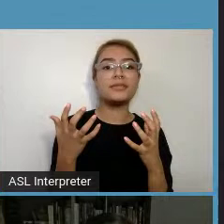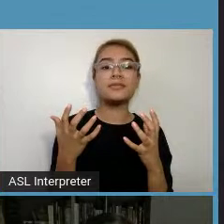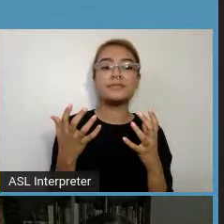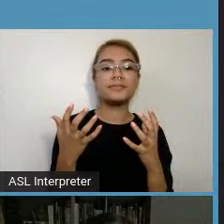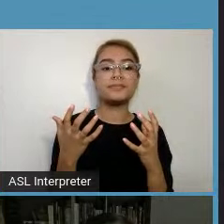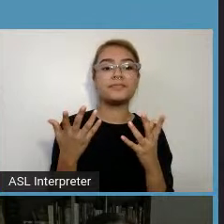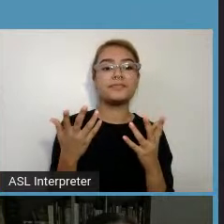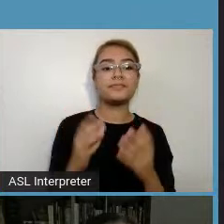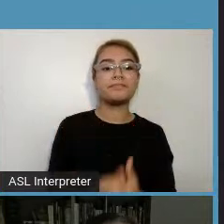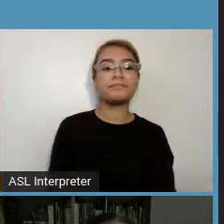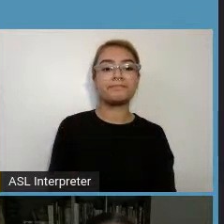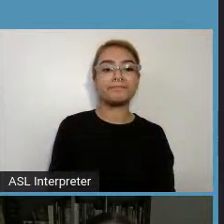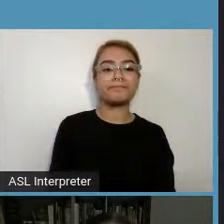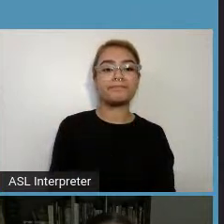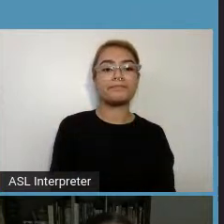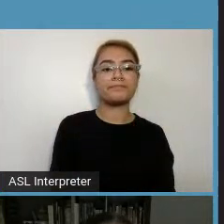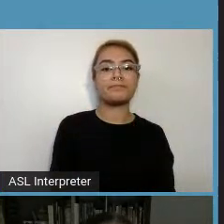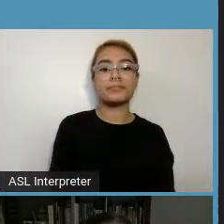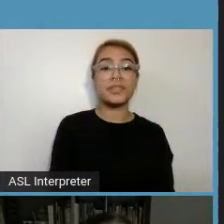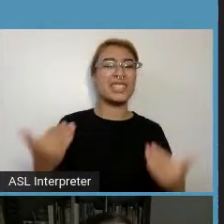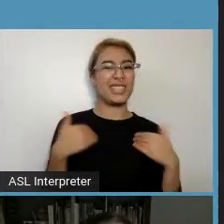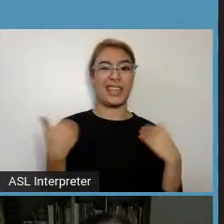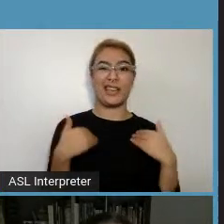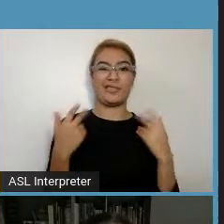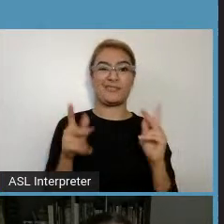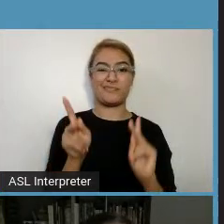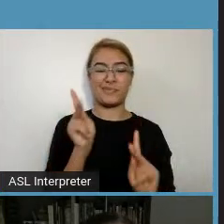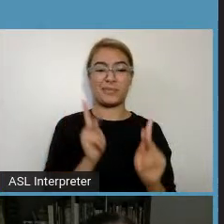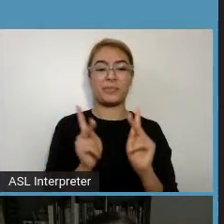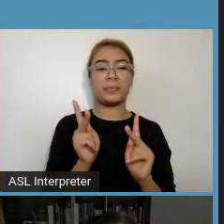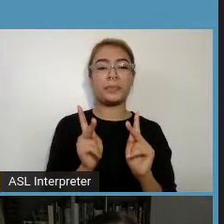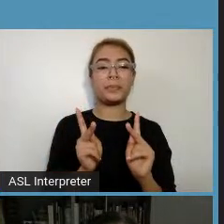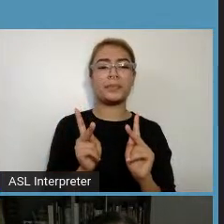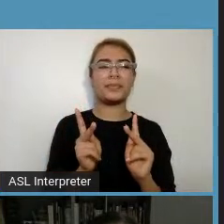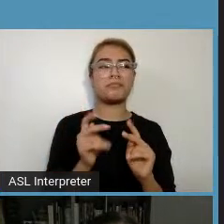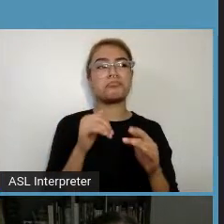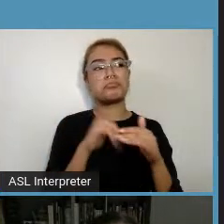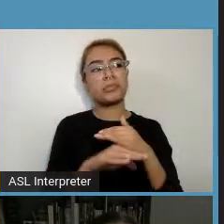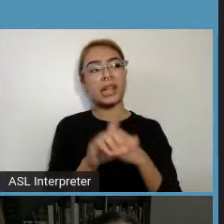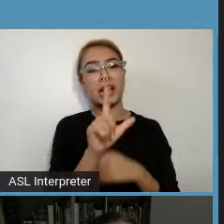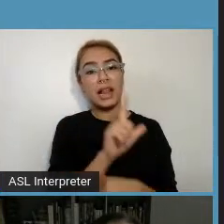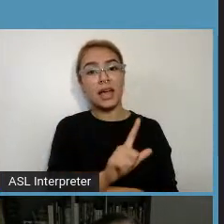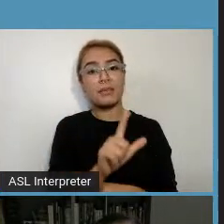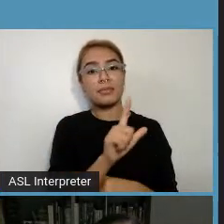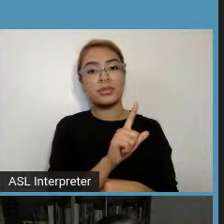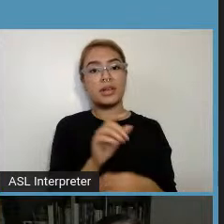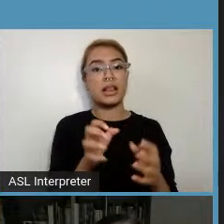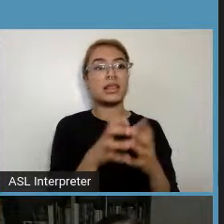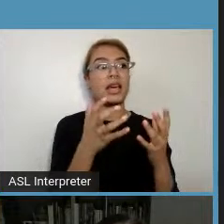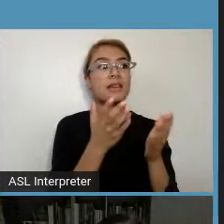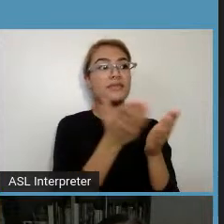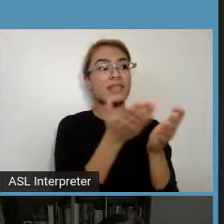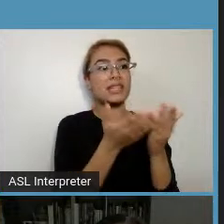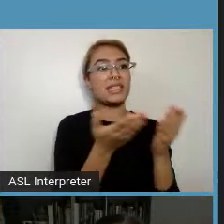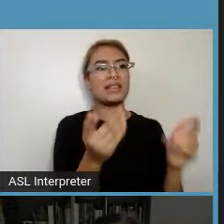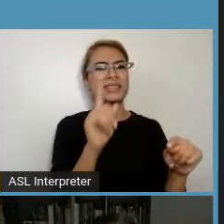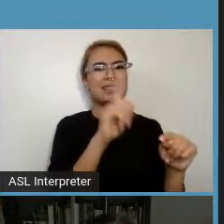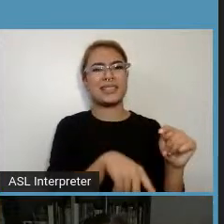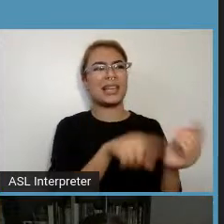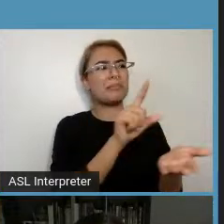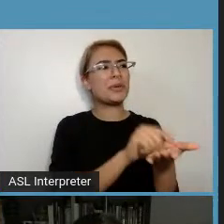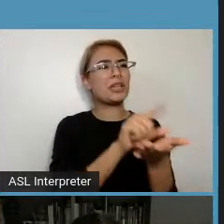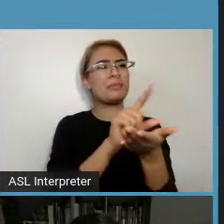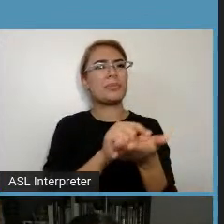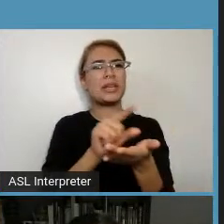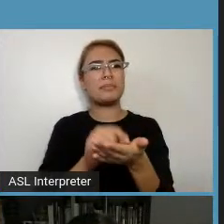especially like younger people, or even if you're just going to like a library, there's so many things that are out of print. One of